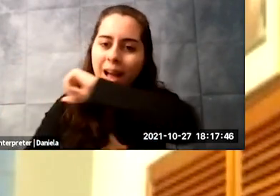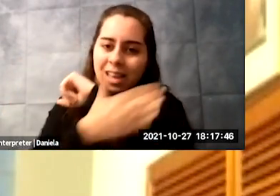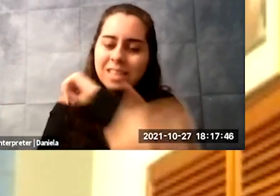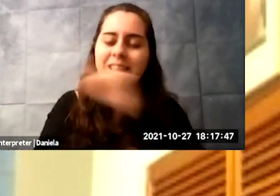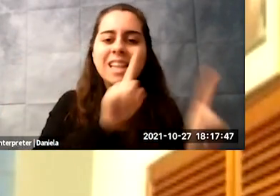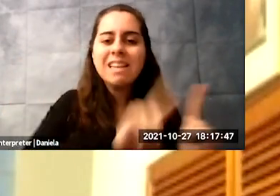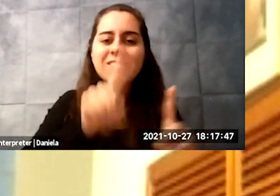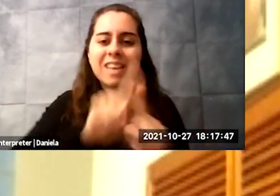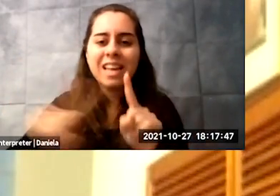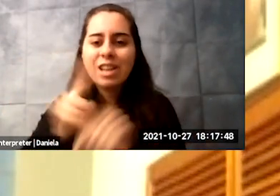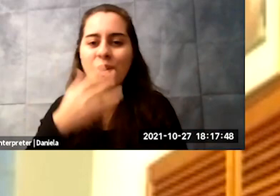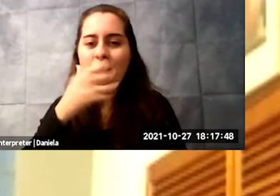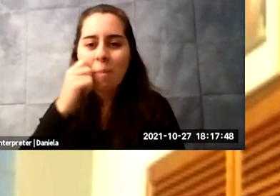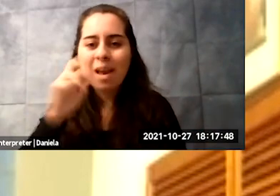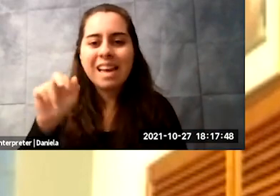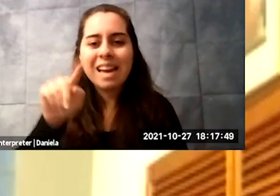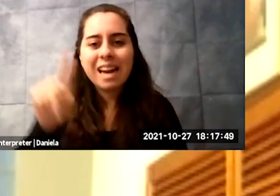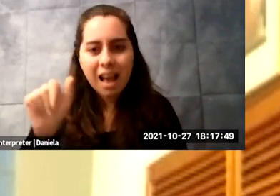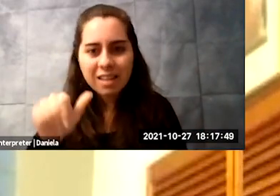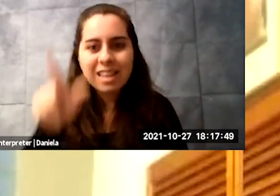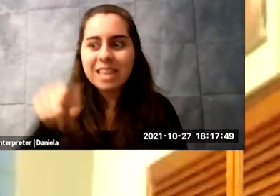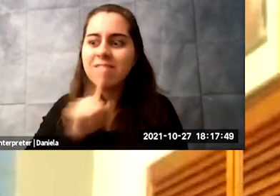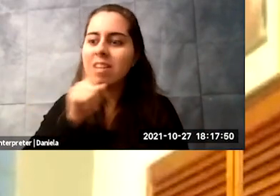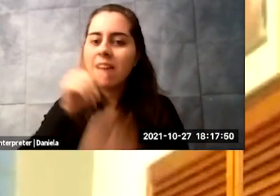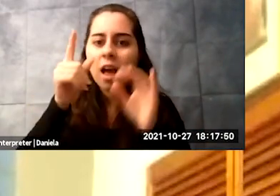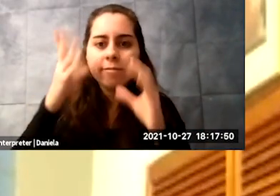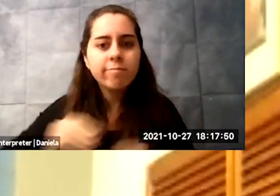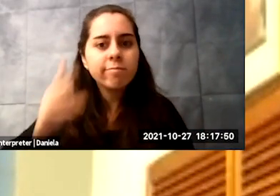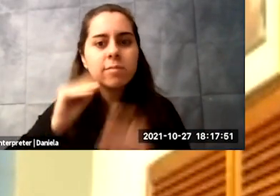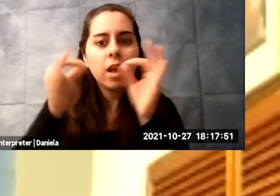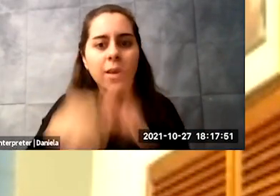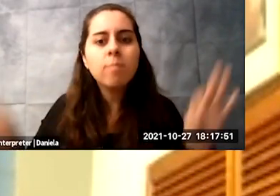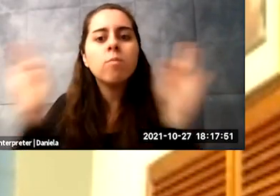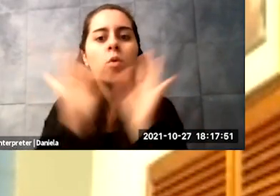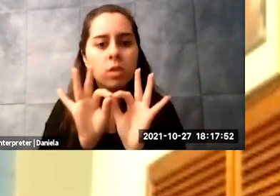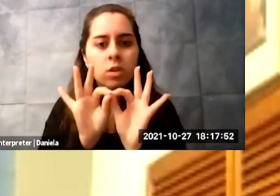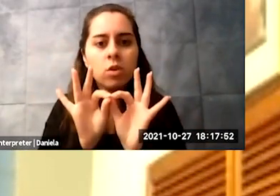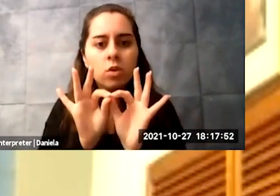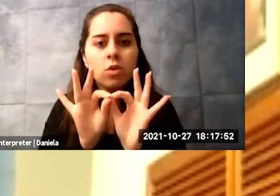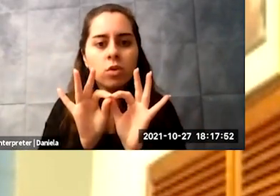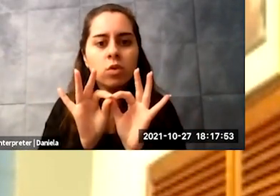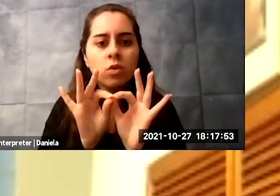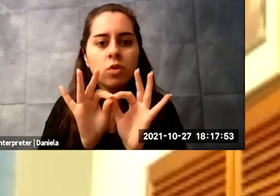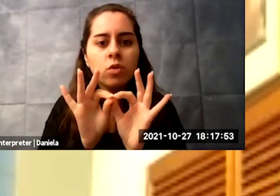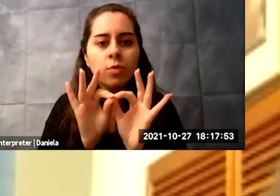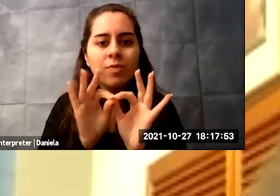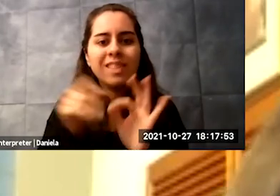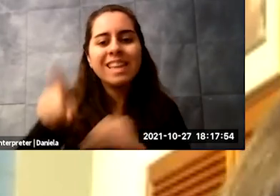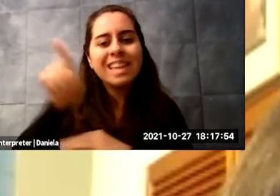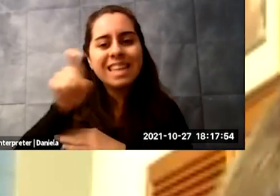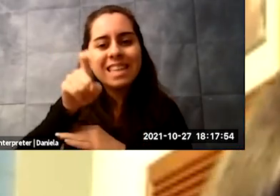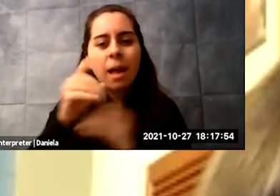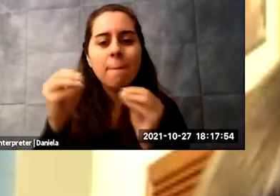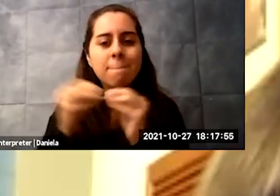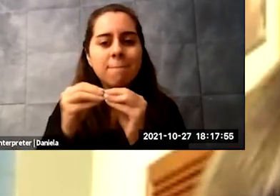organization. And those are important experiences. And that is something that needs to happen